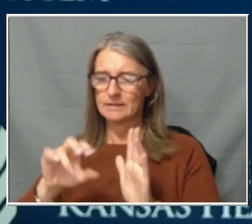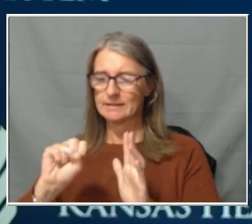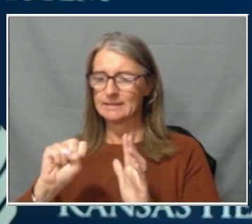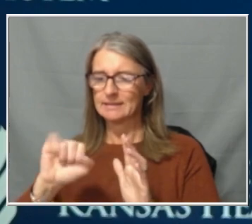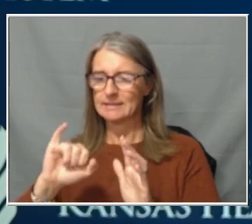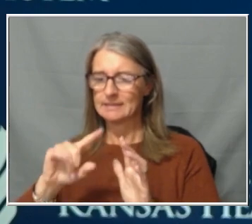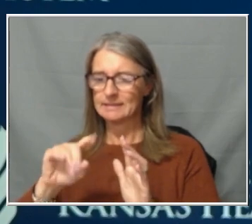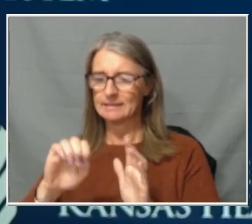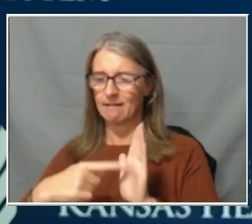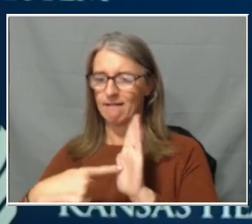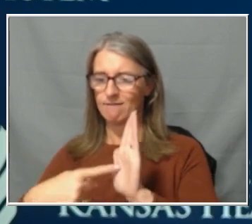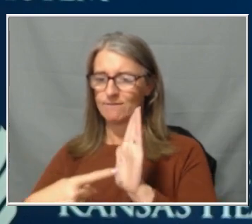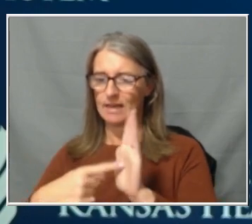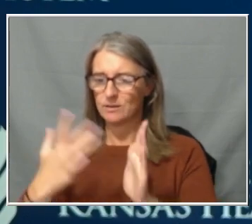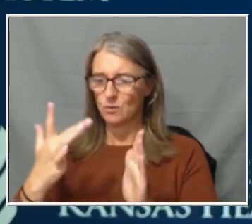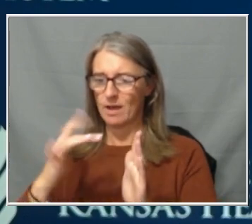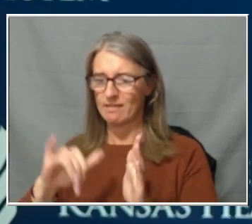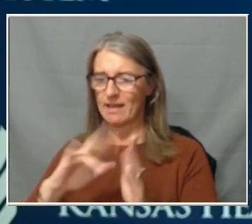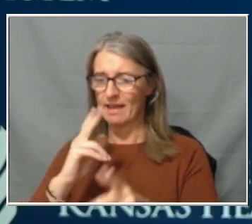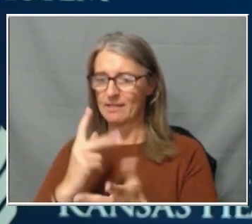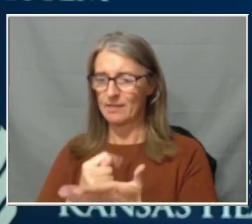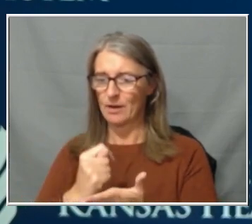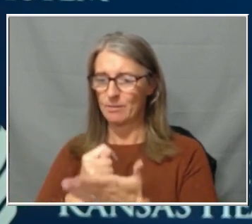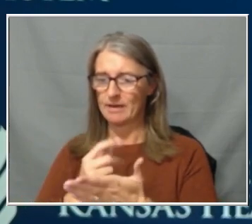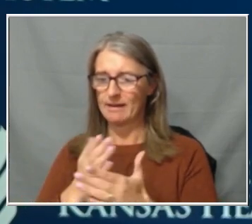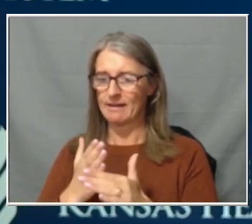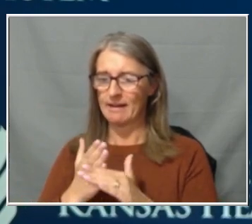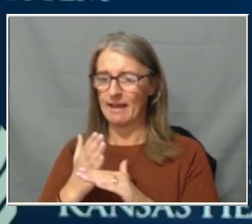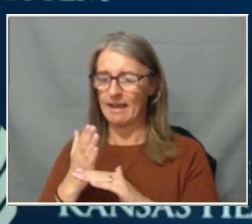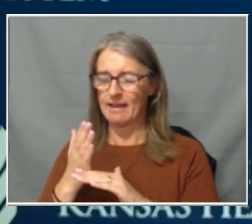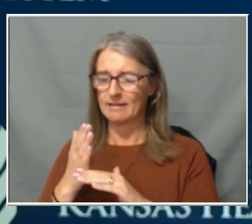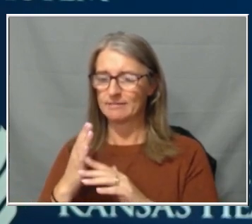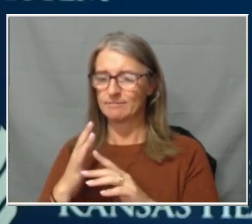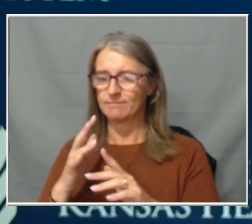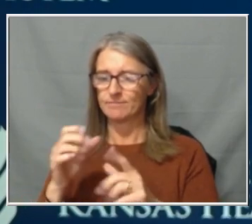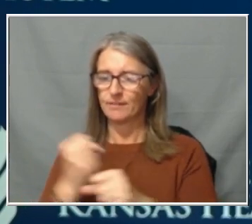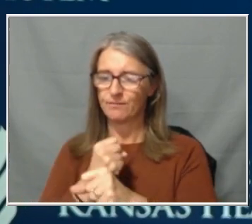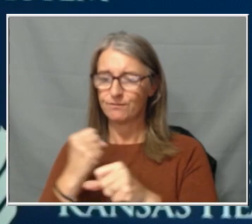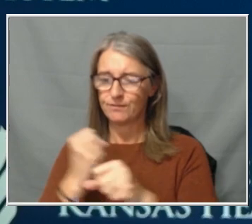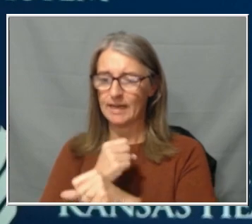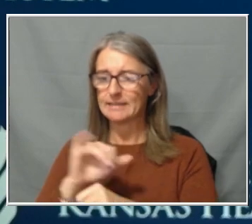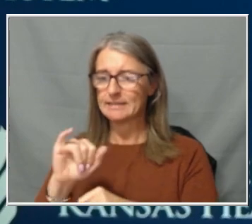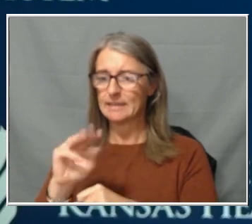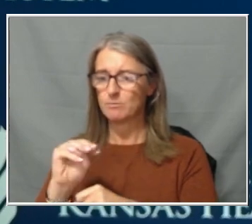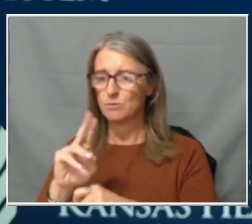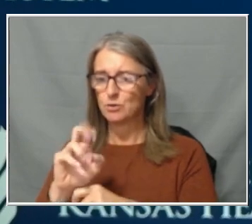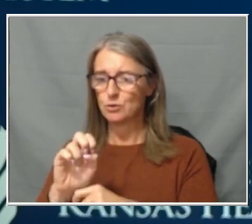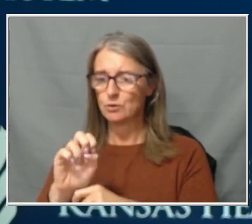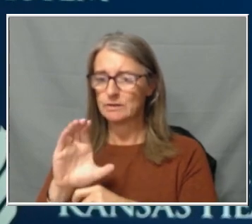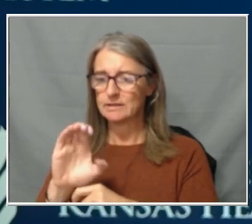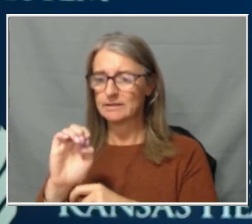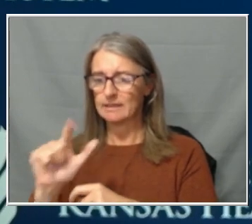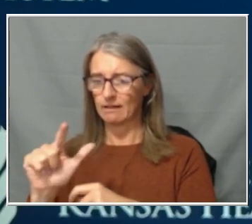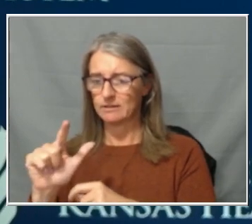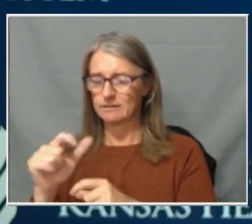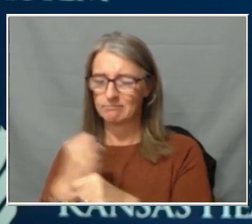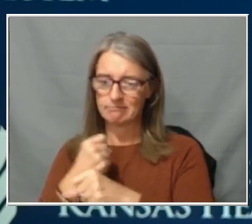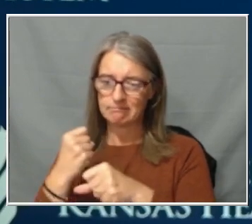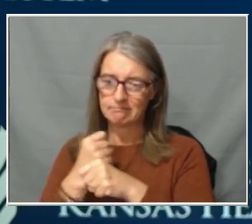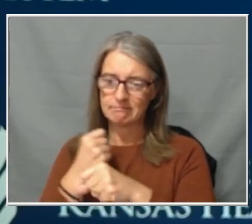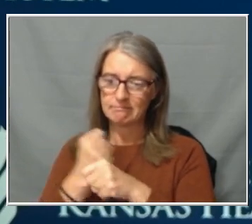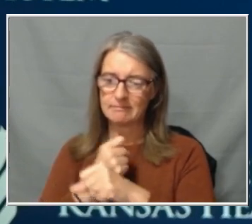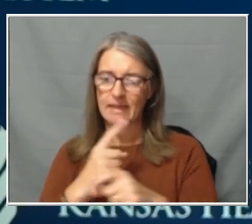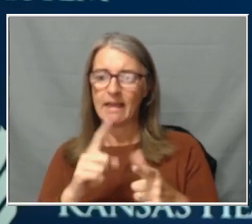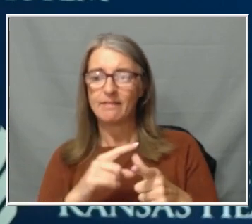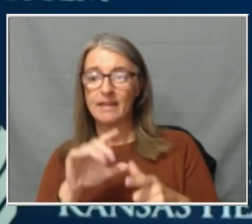because immunotherapy goes after immune cells and activates them, and so it's activated immune cells that go after the cancer